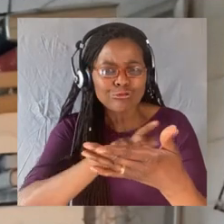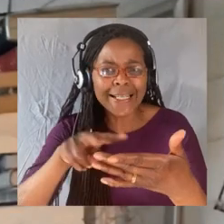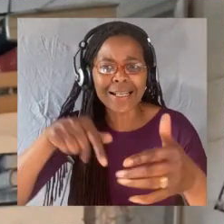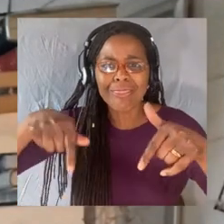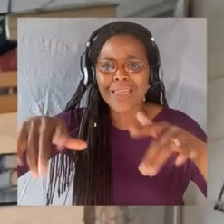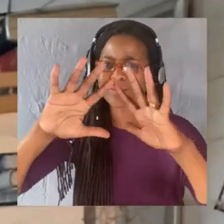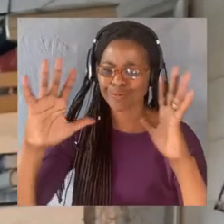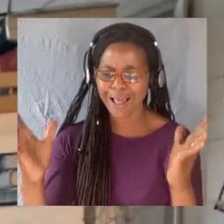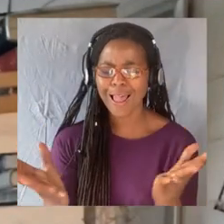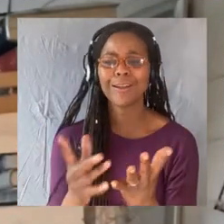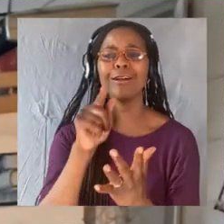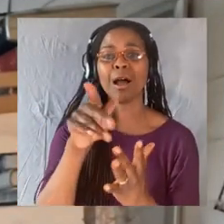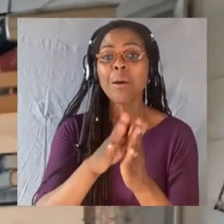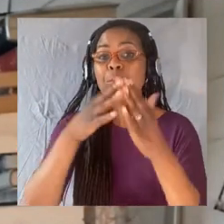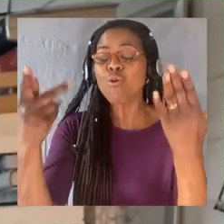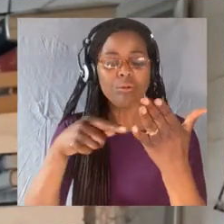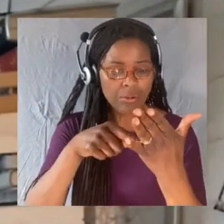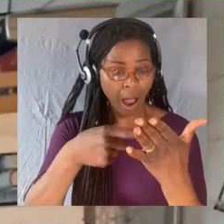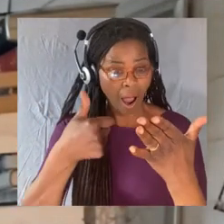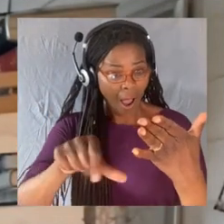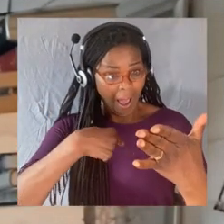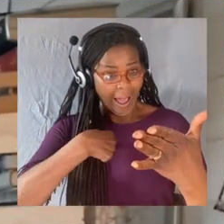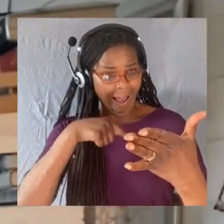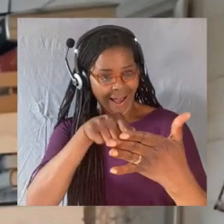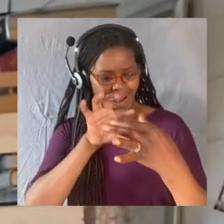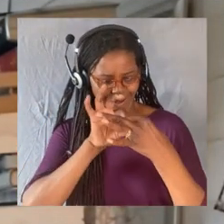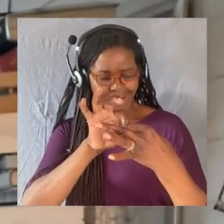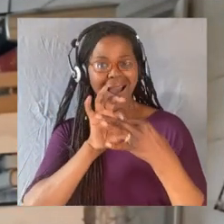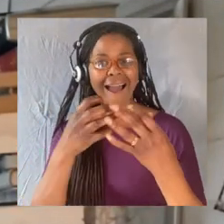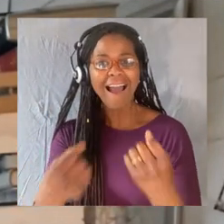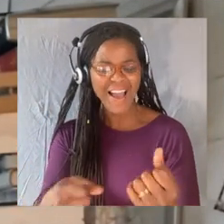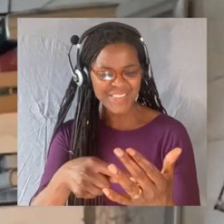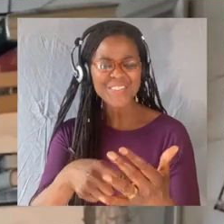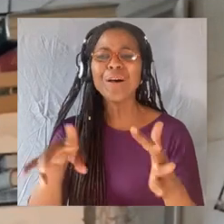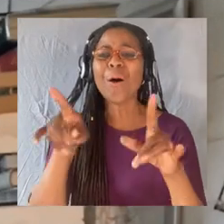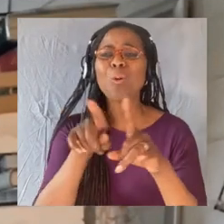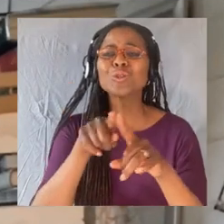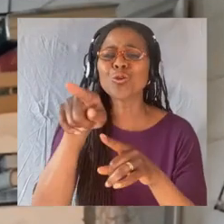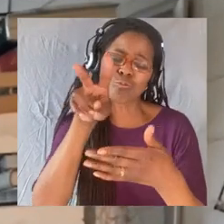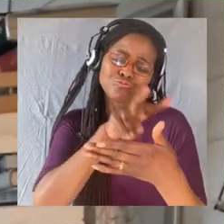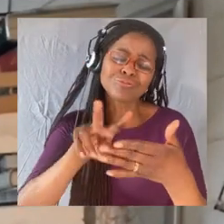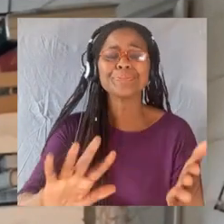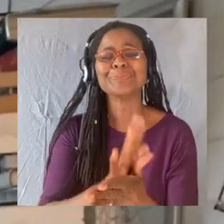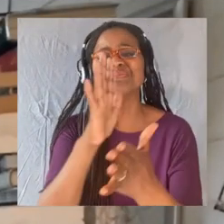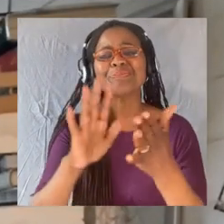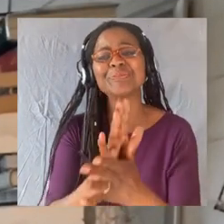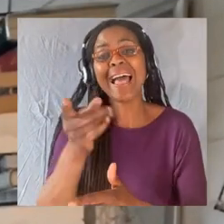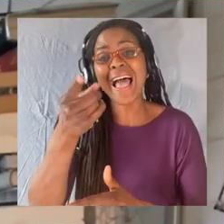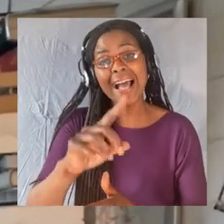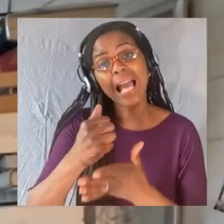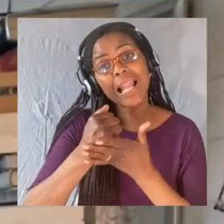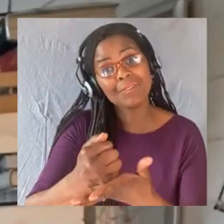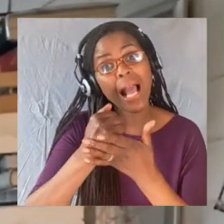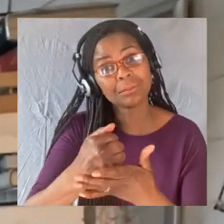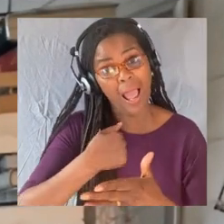having a planet to read on, seeing yourself in a book, reading for the joy of it, and getting brilliant advice